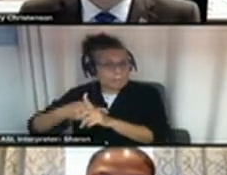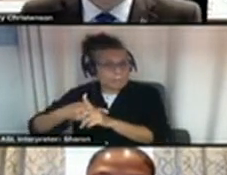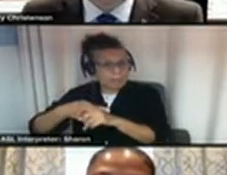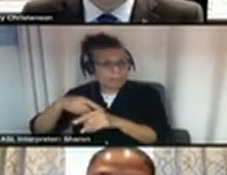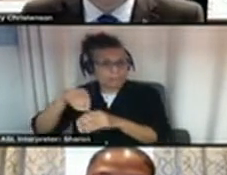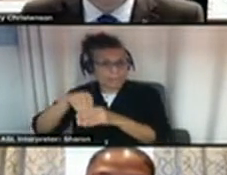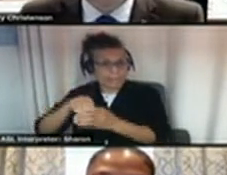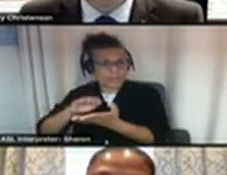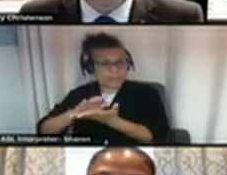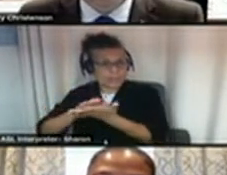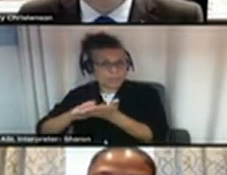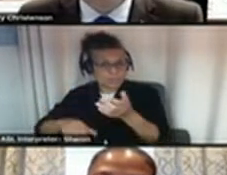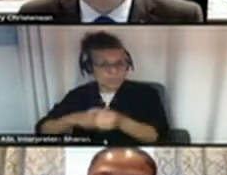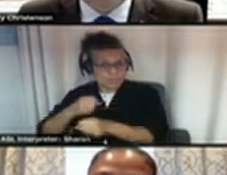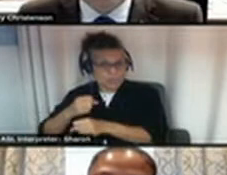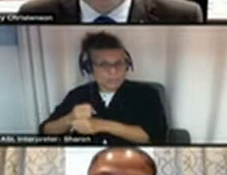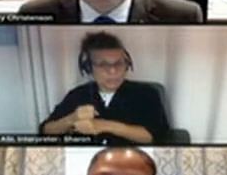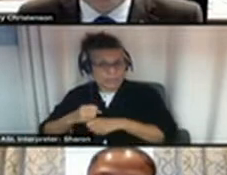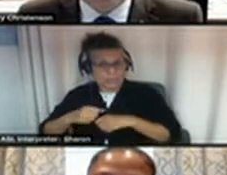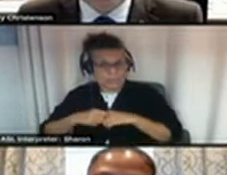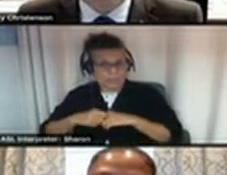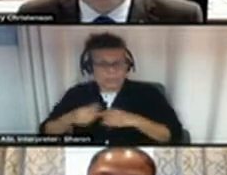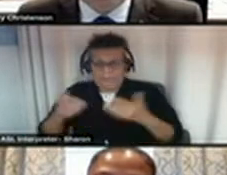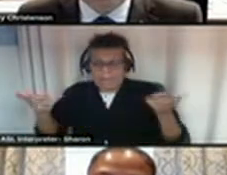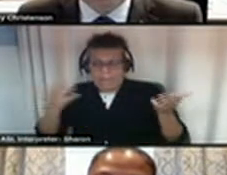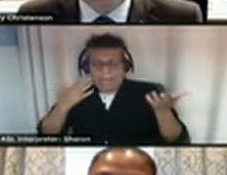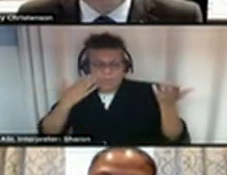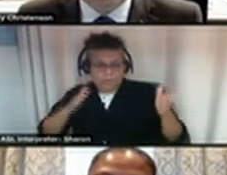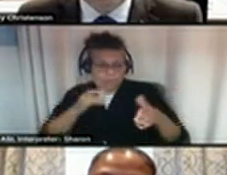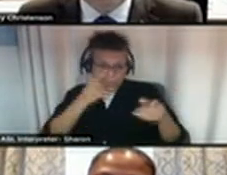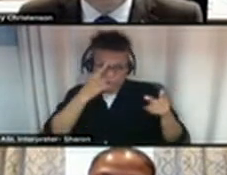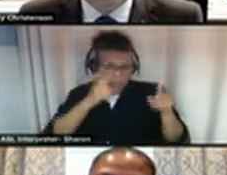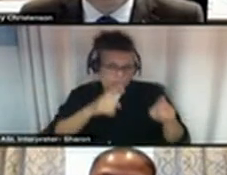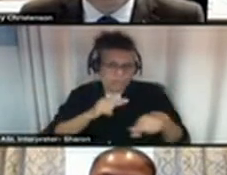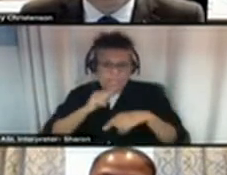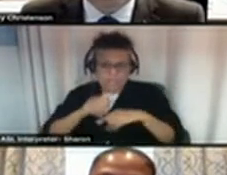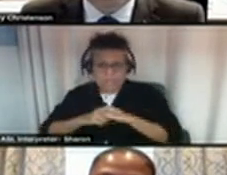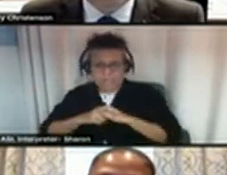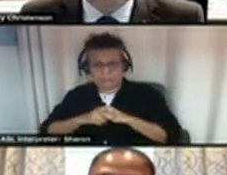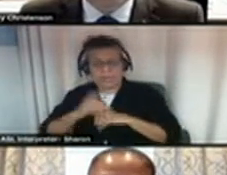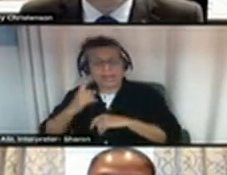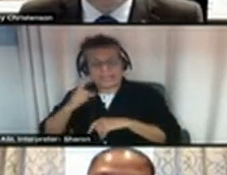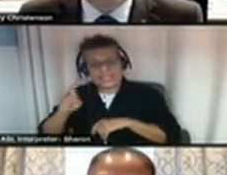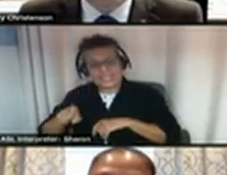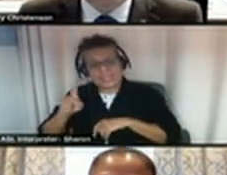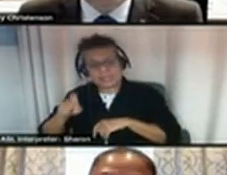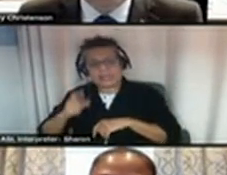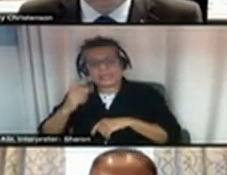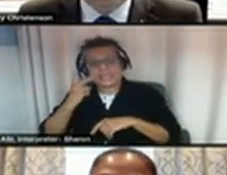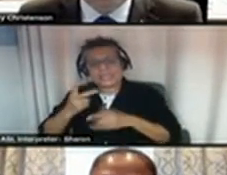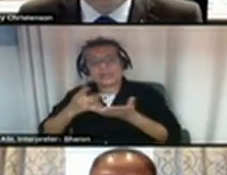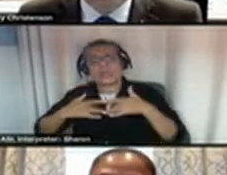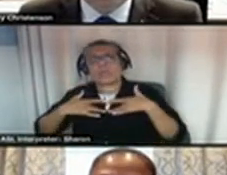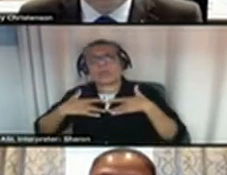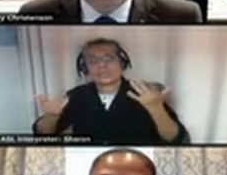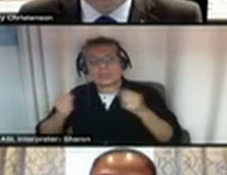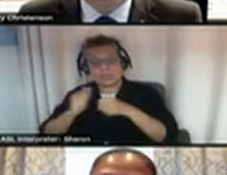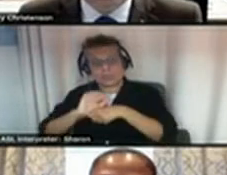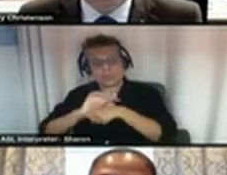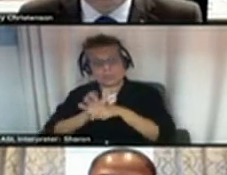year. I don't know if anybody would be in agreement with that, but I think that's necessary just to see what the virus data looks